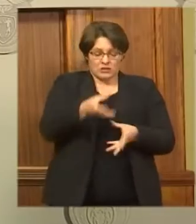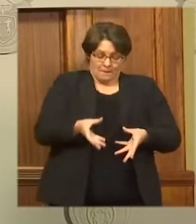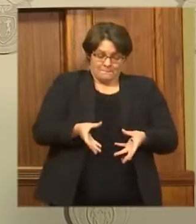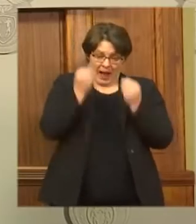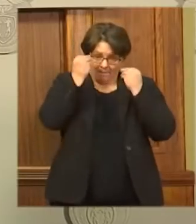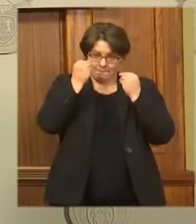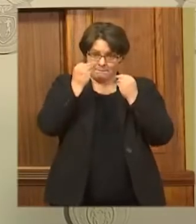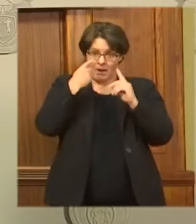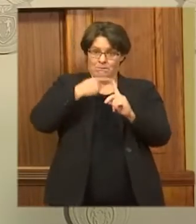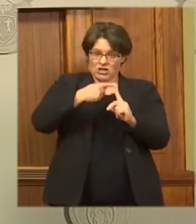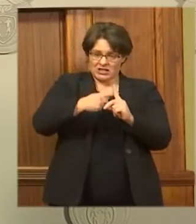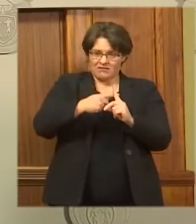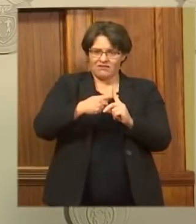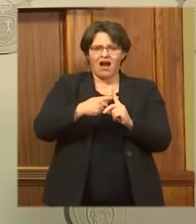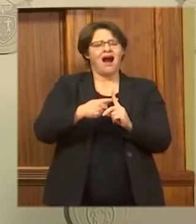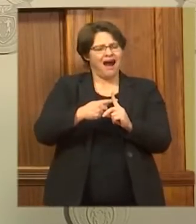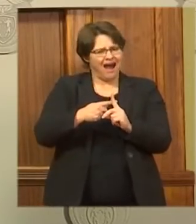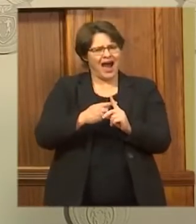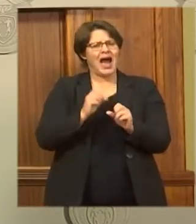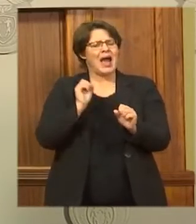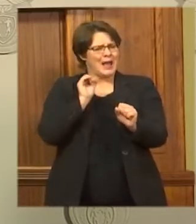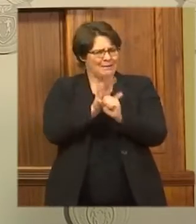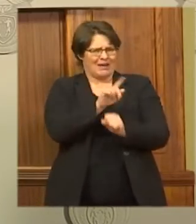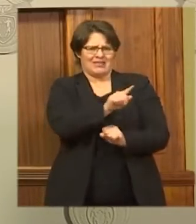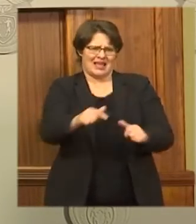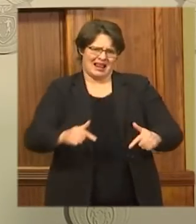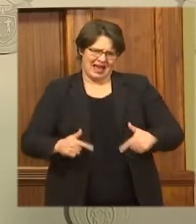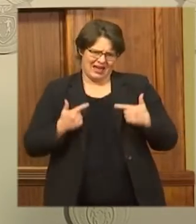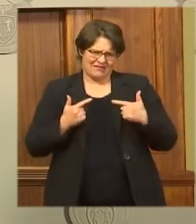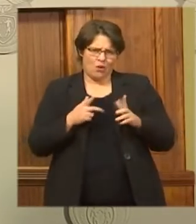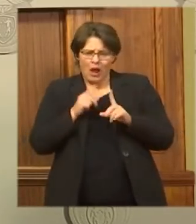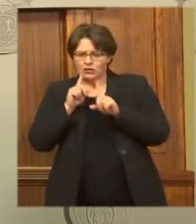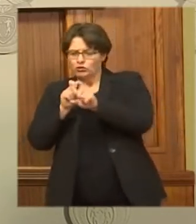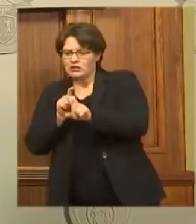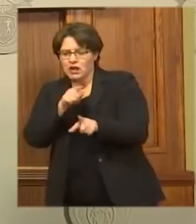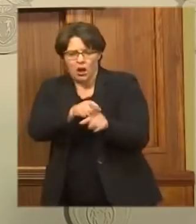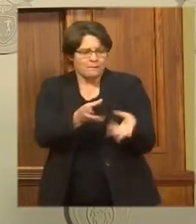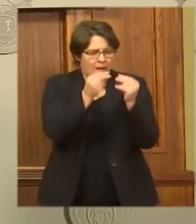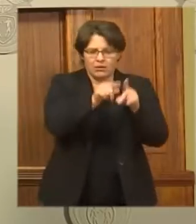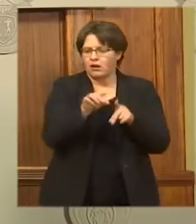as tracing the contacts of infected people.